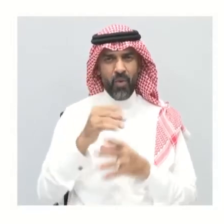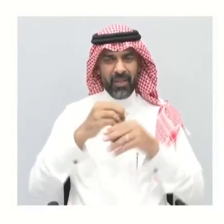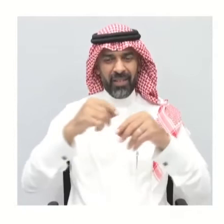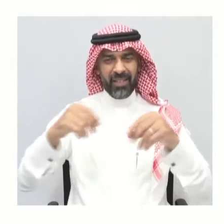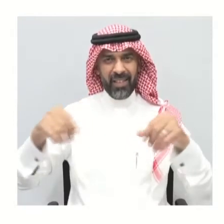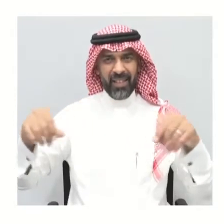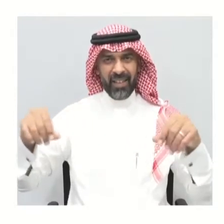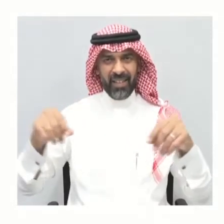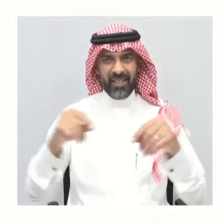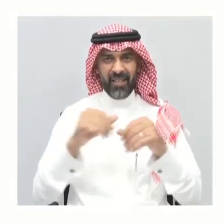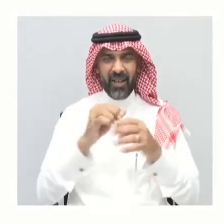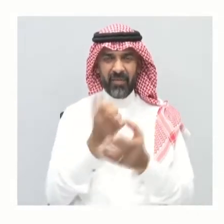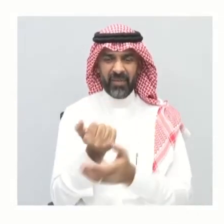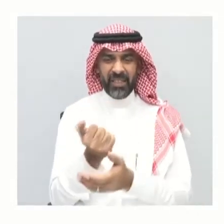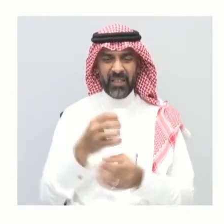muddy.